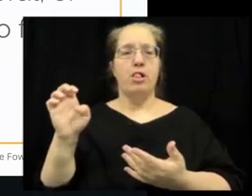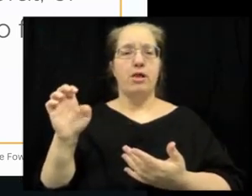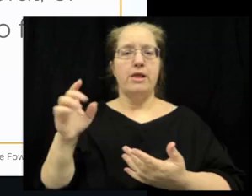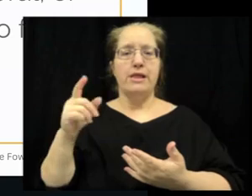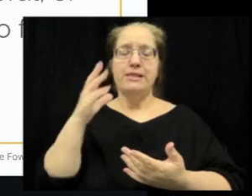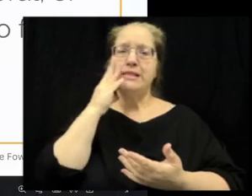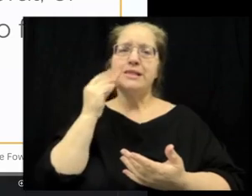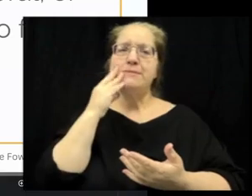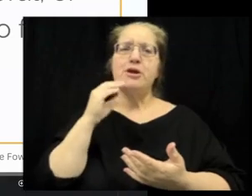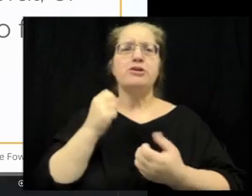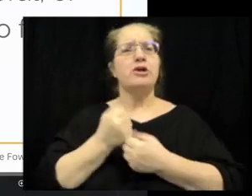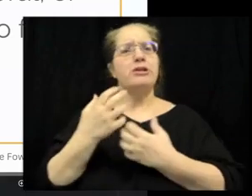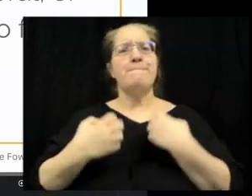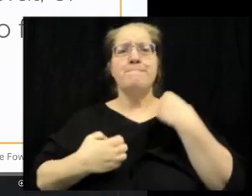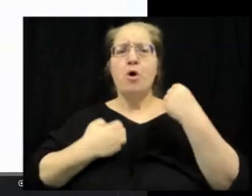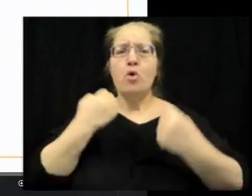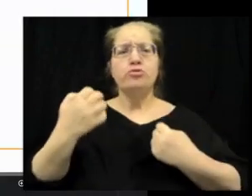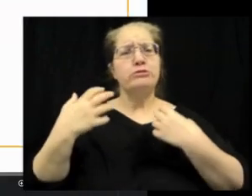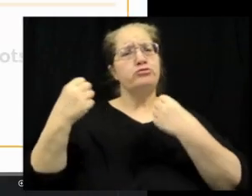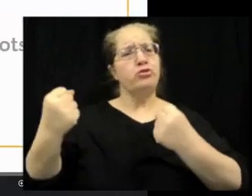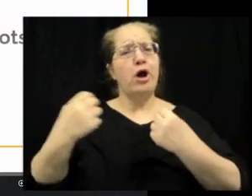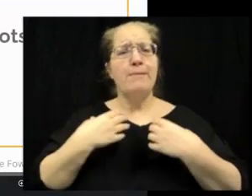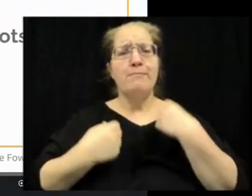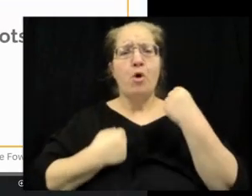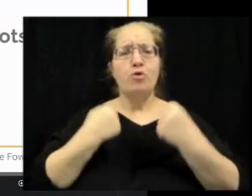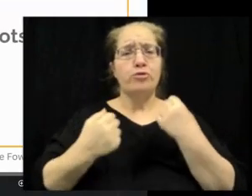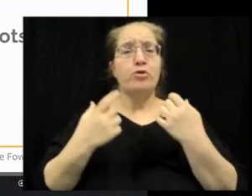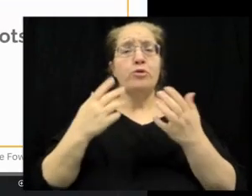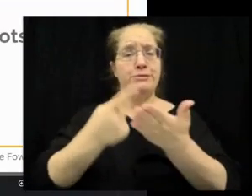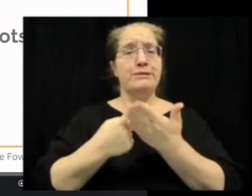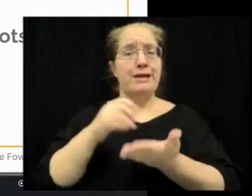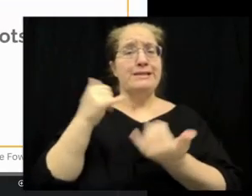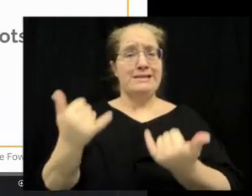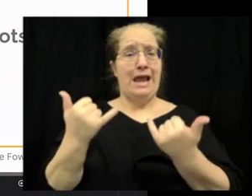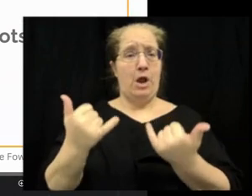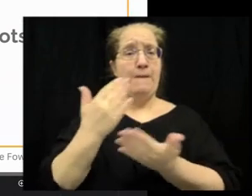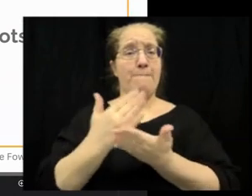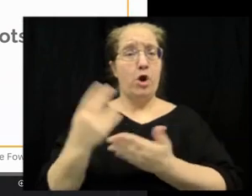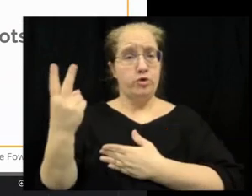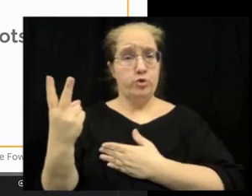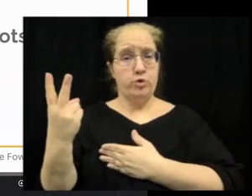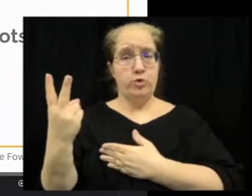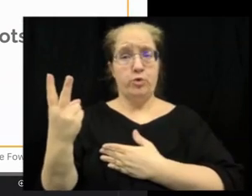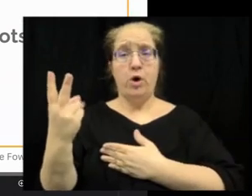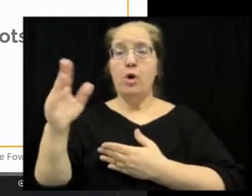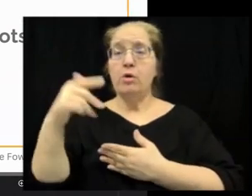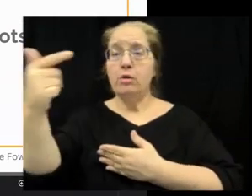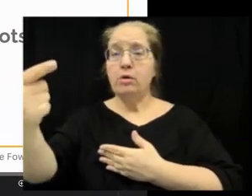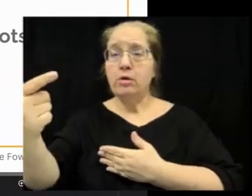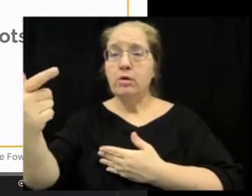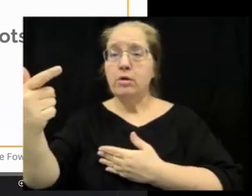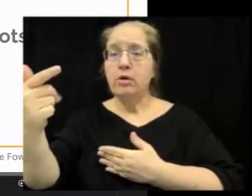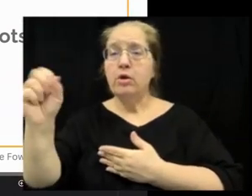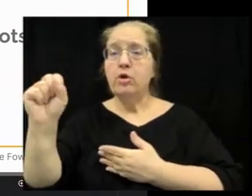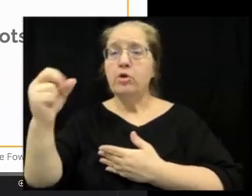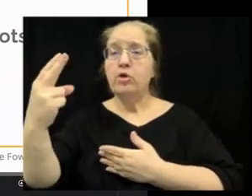a lot of emotion. And that's what we're going to kind of step into next. In part two, oh yeah, go ahead, Shura. Interrupt for a